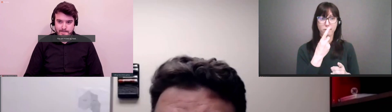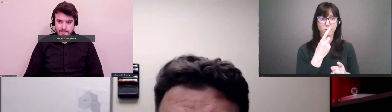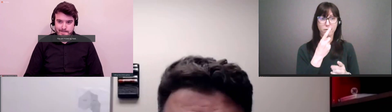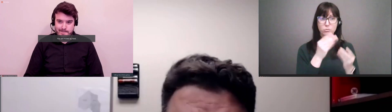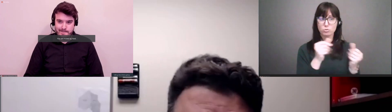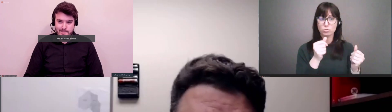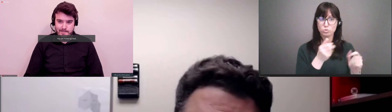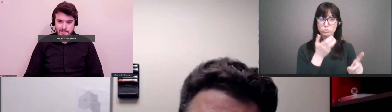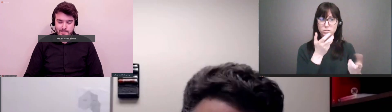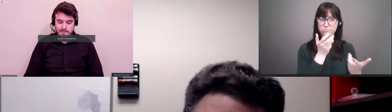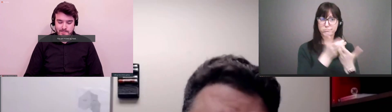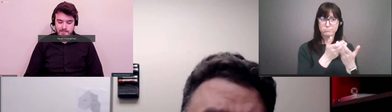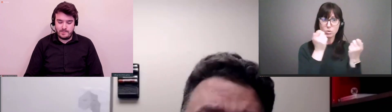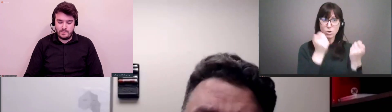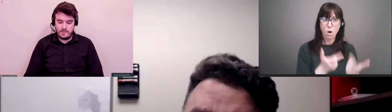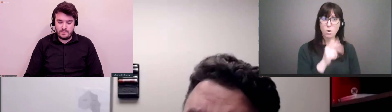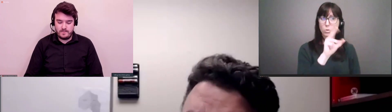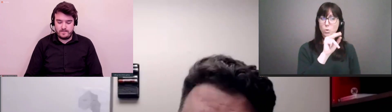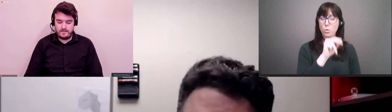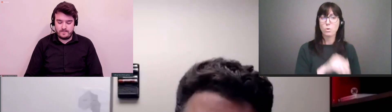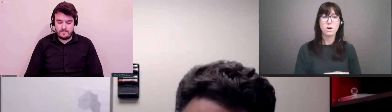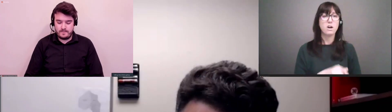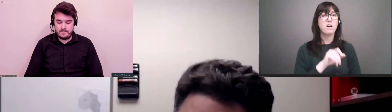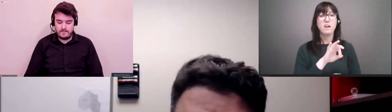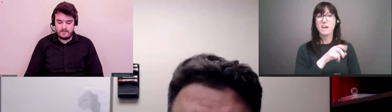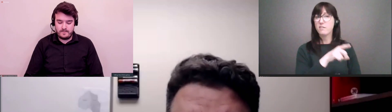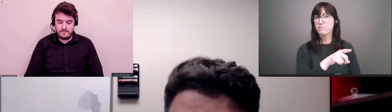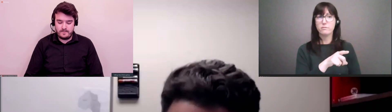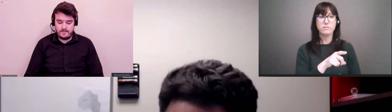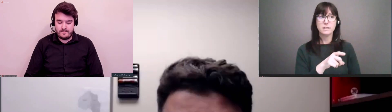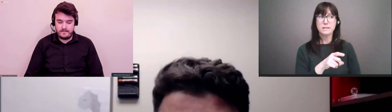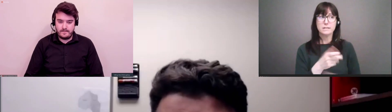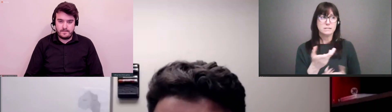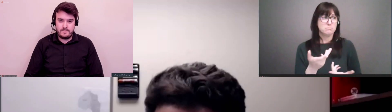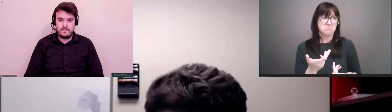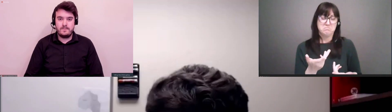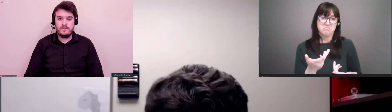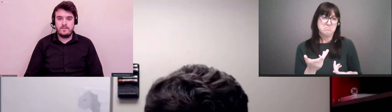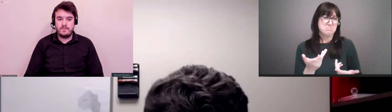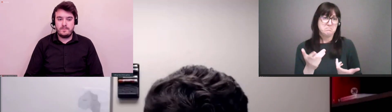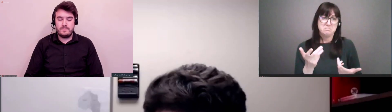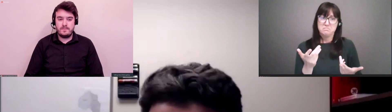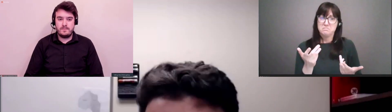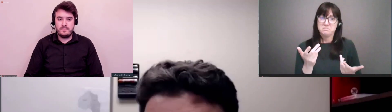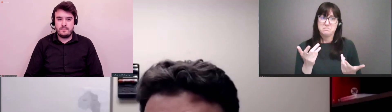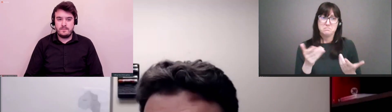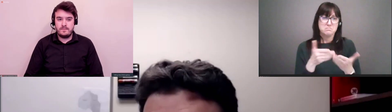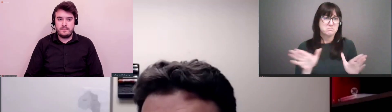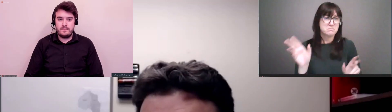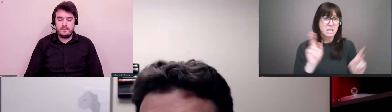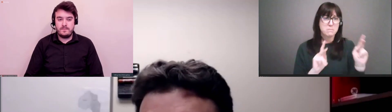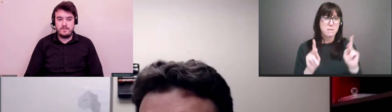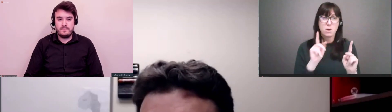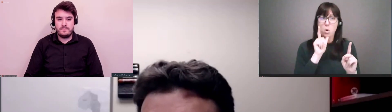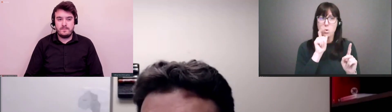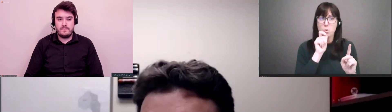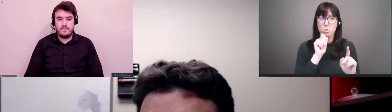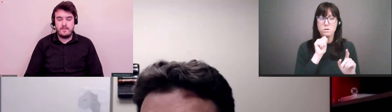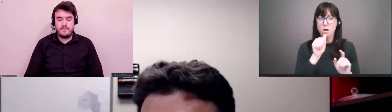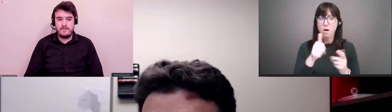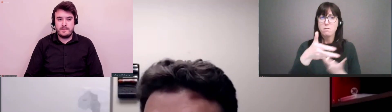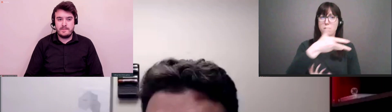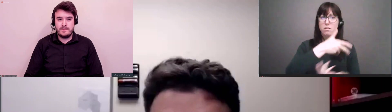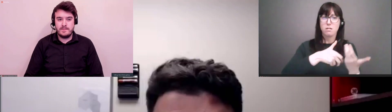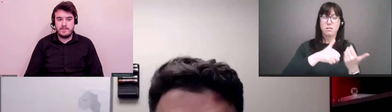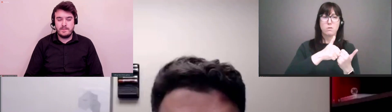the individuals who are not a case, or not a close contact of a case, so just members of the general public, you know,